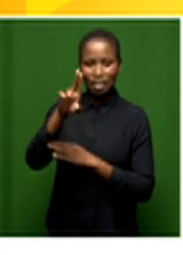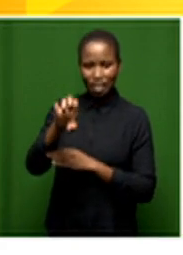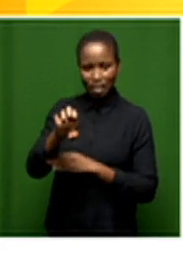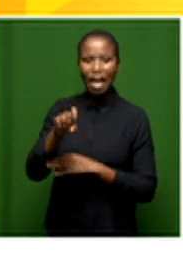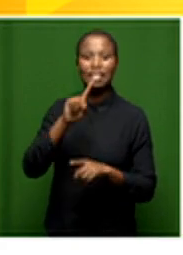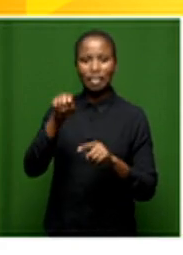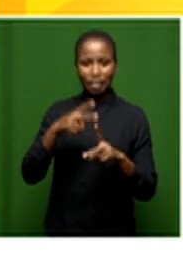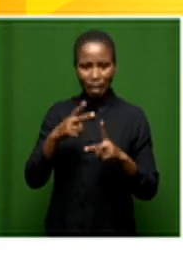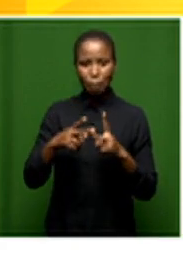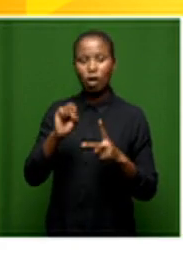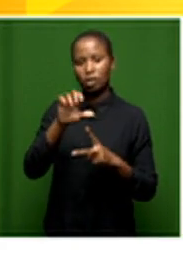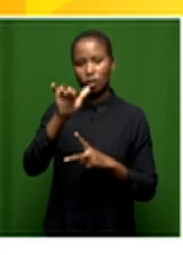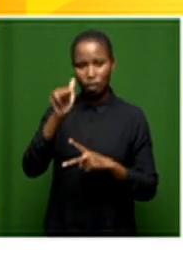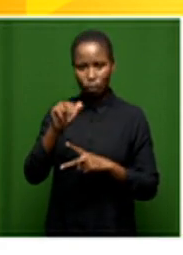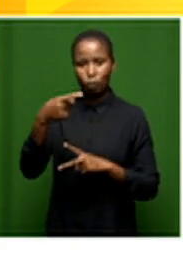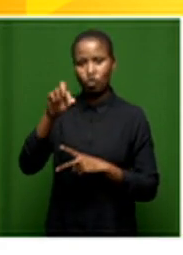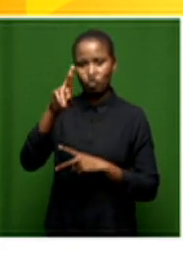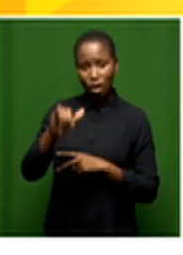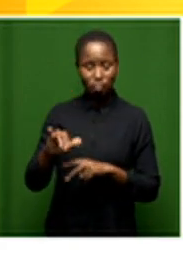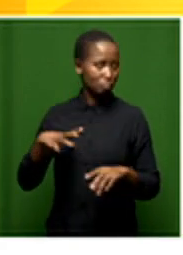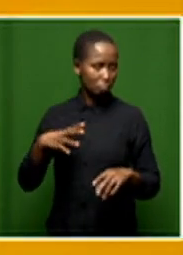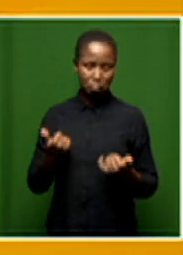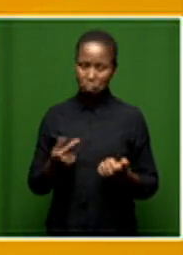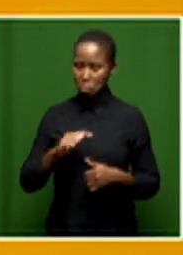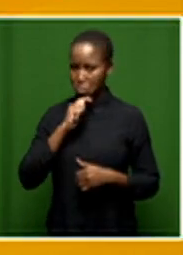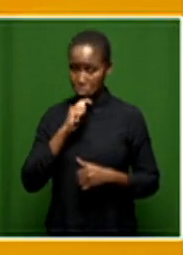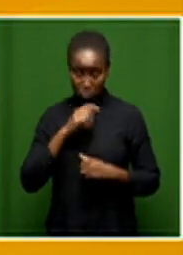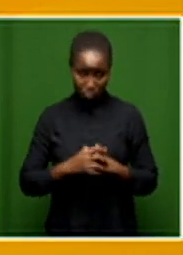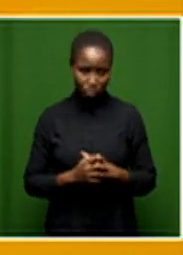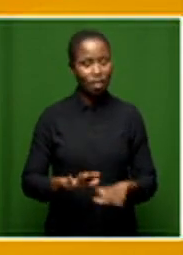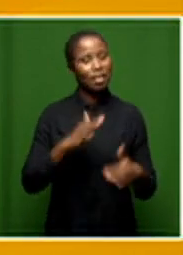Research Council. Thanks for your time. That's where we leave it for this morning. Thanks for watching.